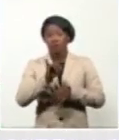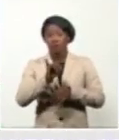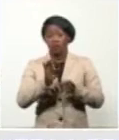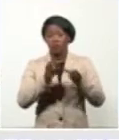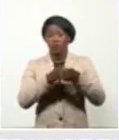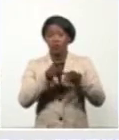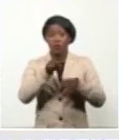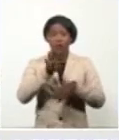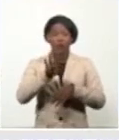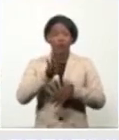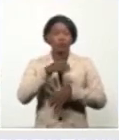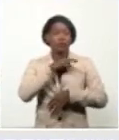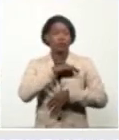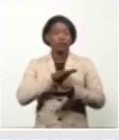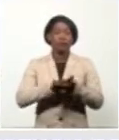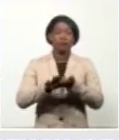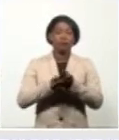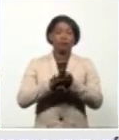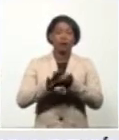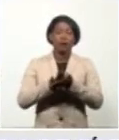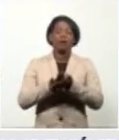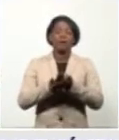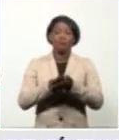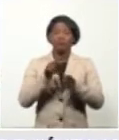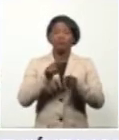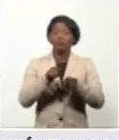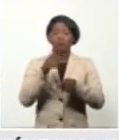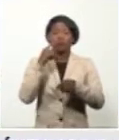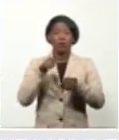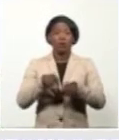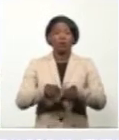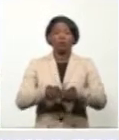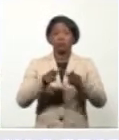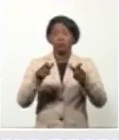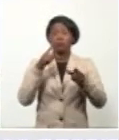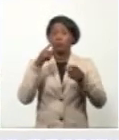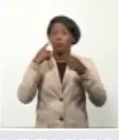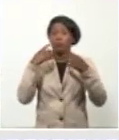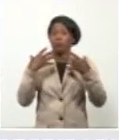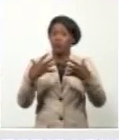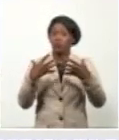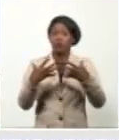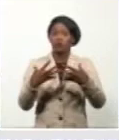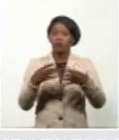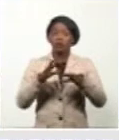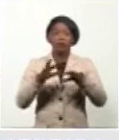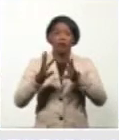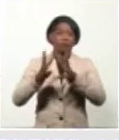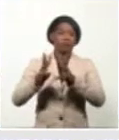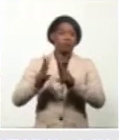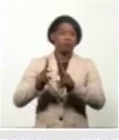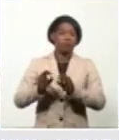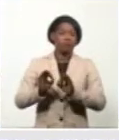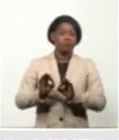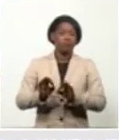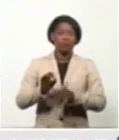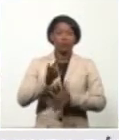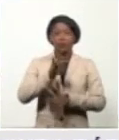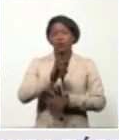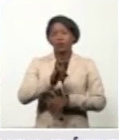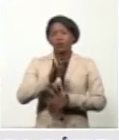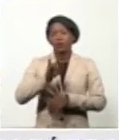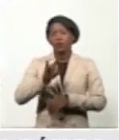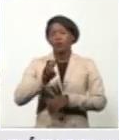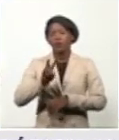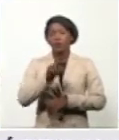87.5% of the positive cases, that is 14 out of the 16, were asymptomatic.